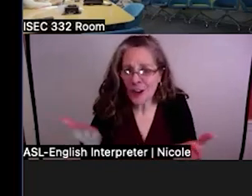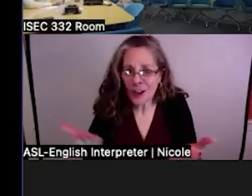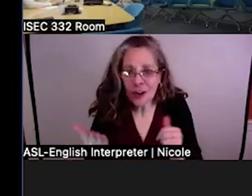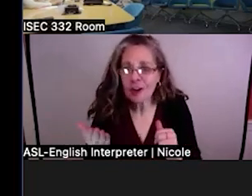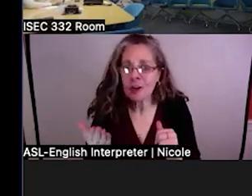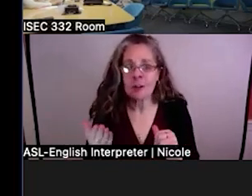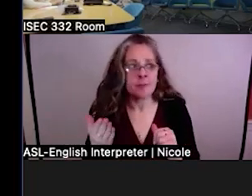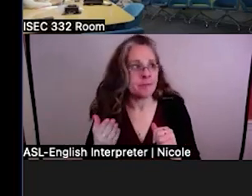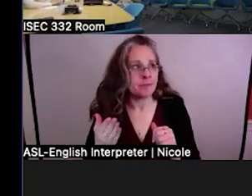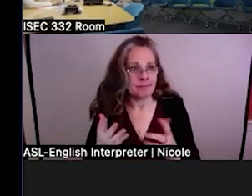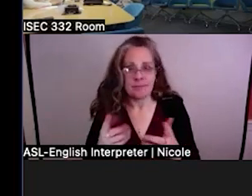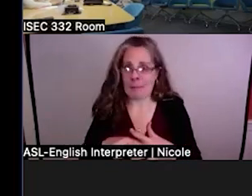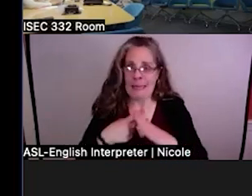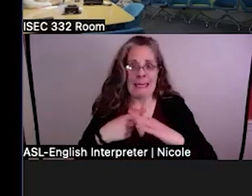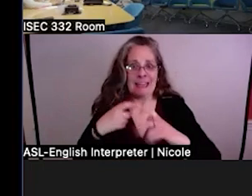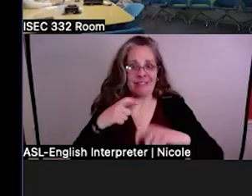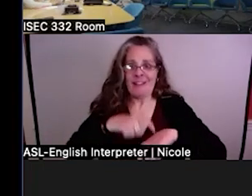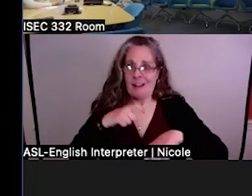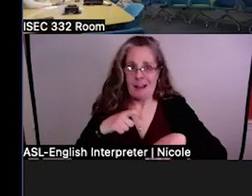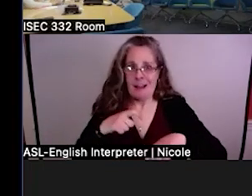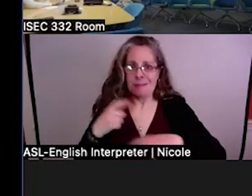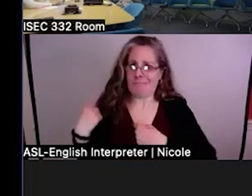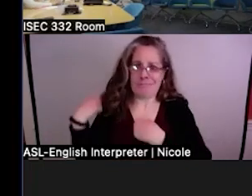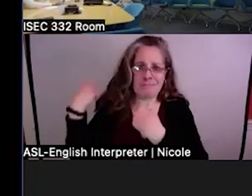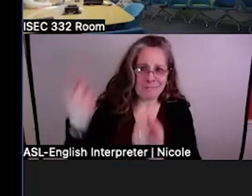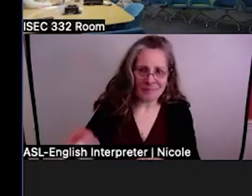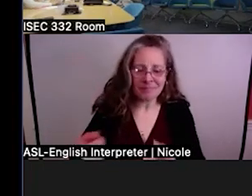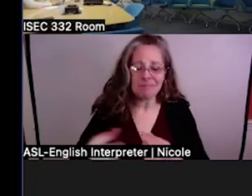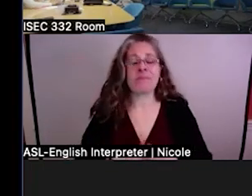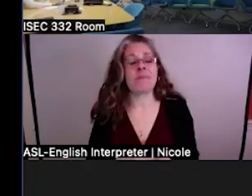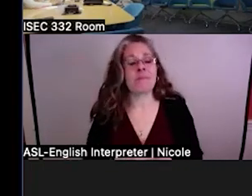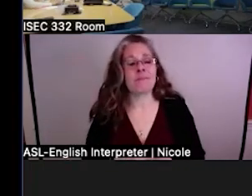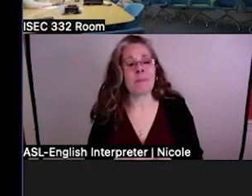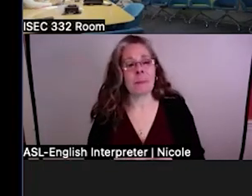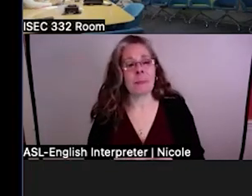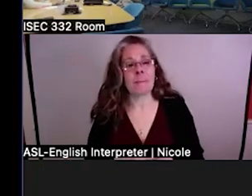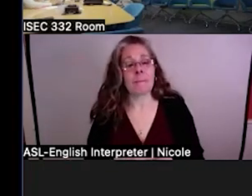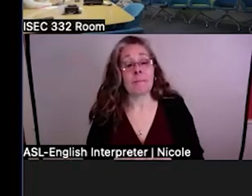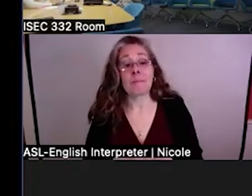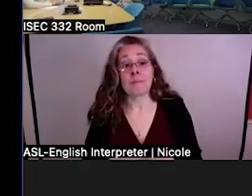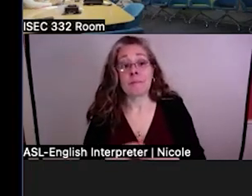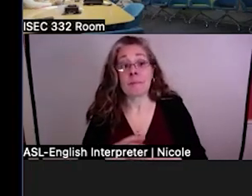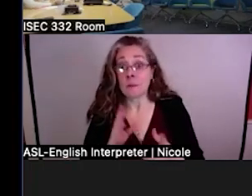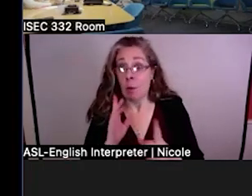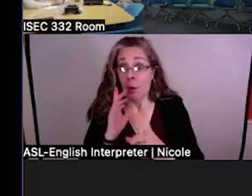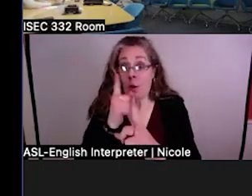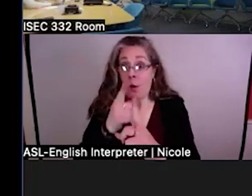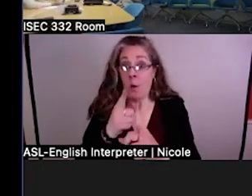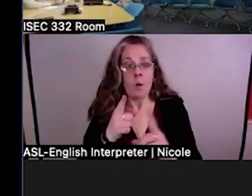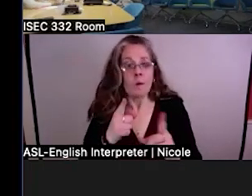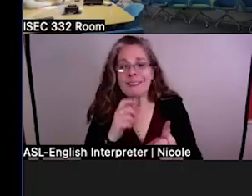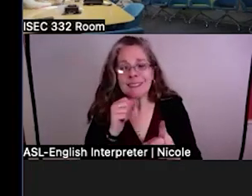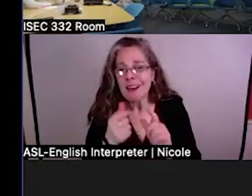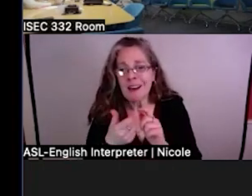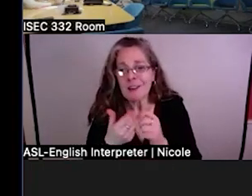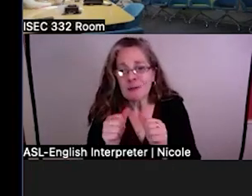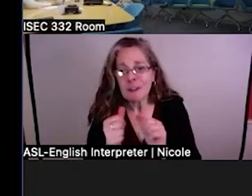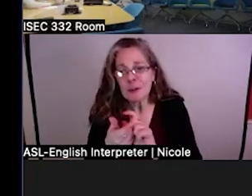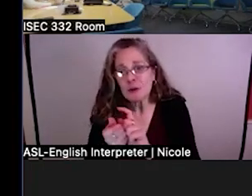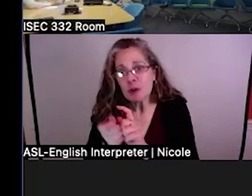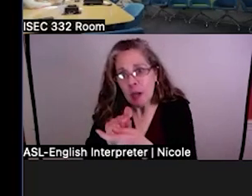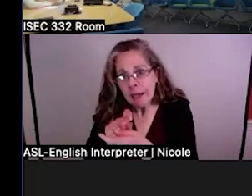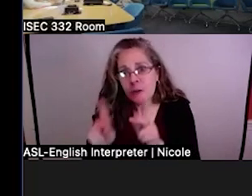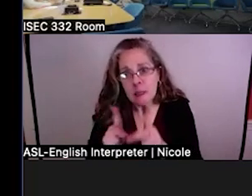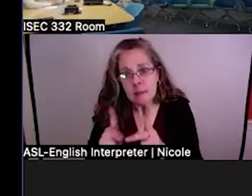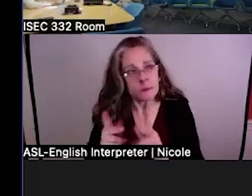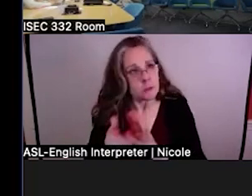every population of people. And the goal becomes, instead of normalization and trying to teach someone how to act like they're